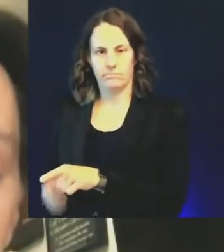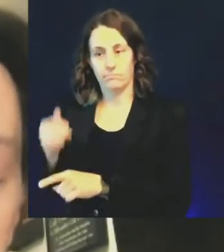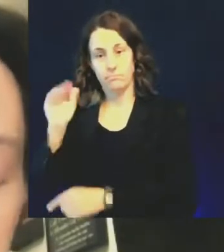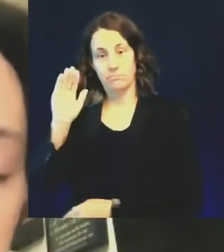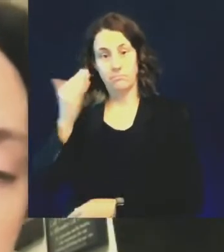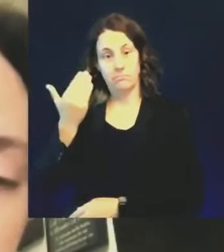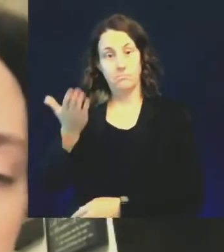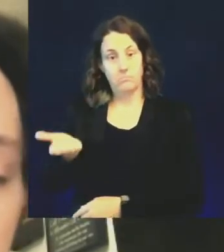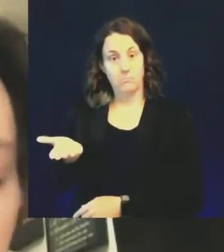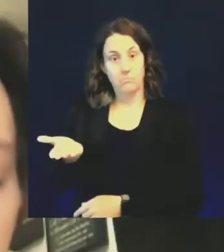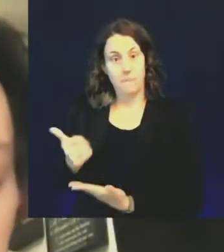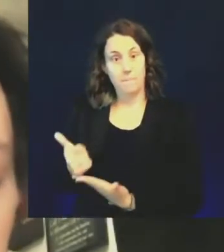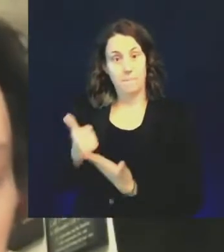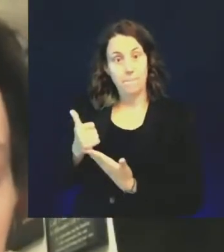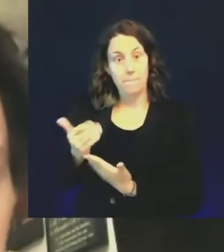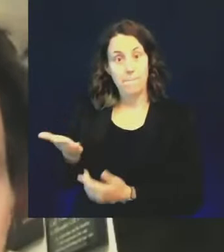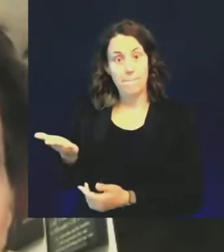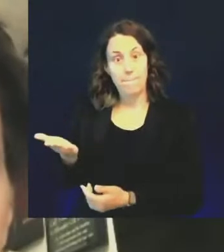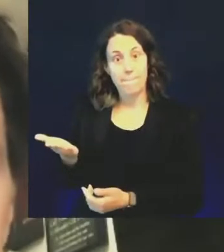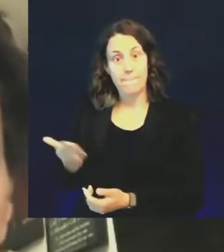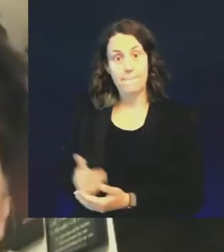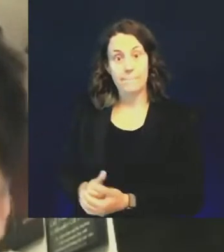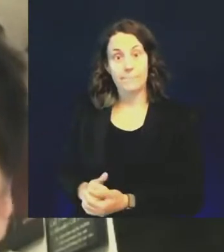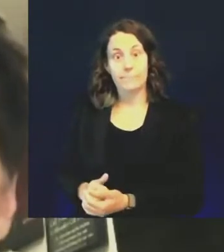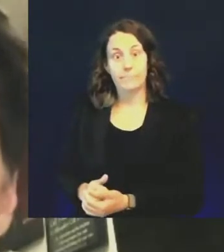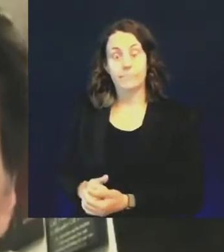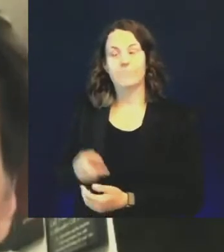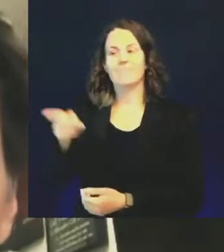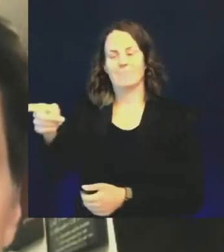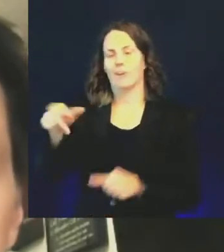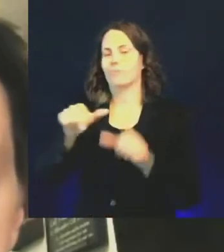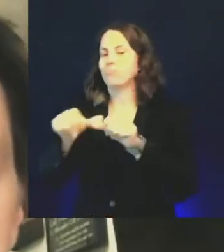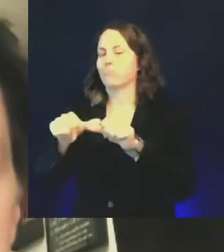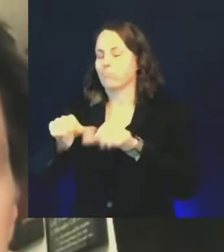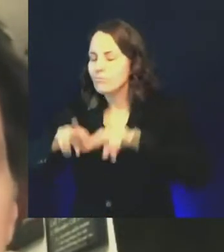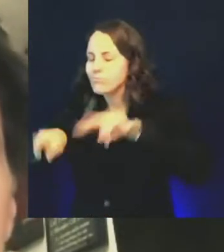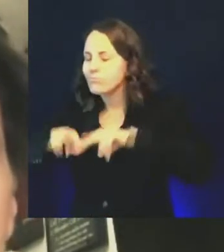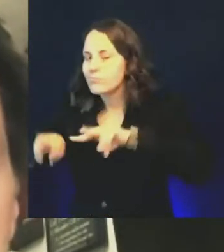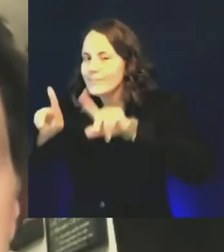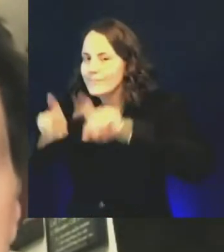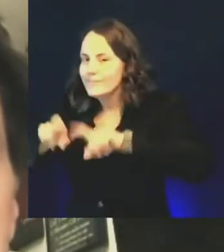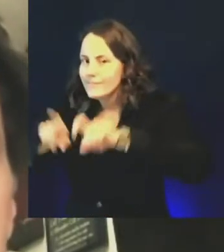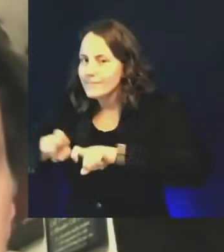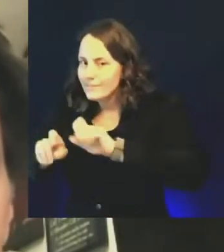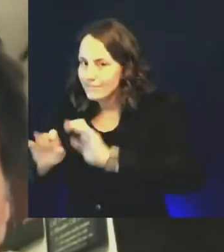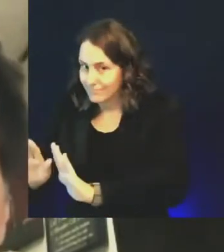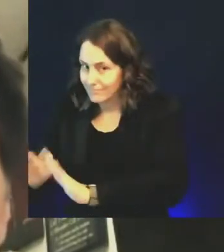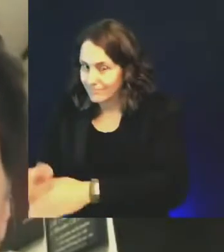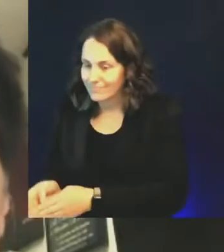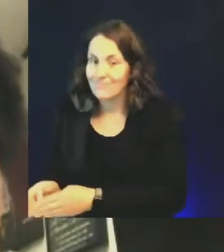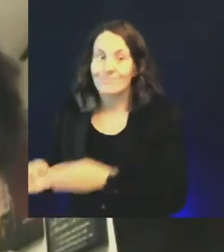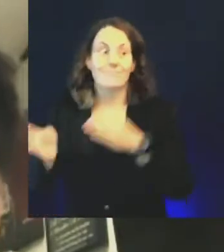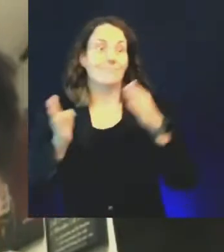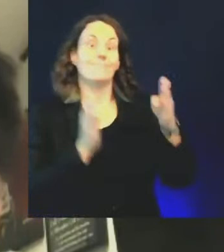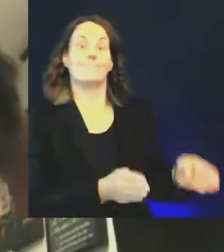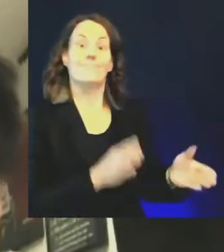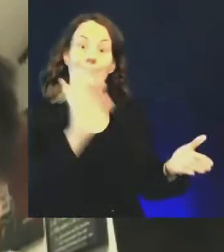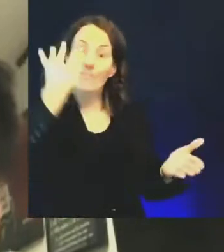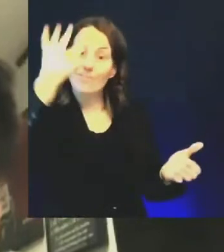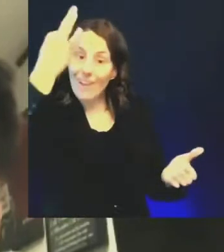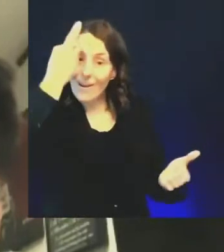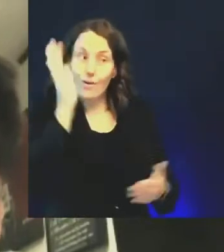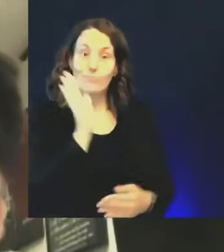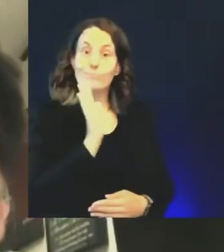they beneficial. But FDA and CDC are also right, which is that the data we have right now very clearly